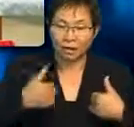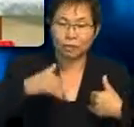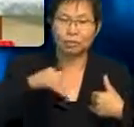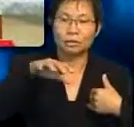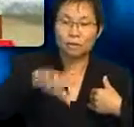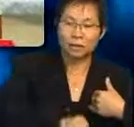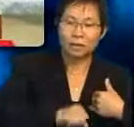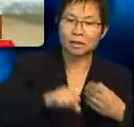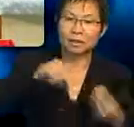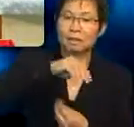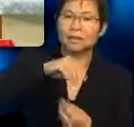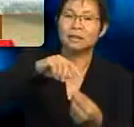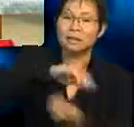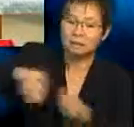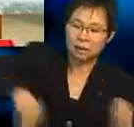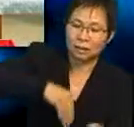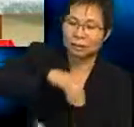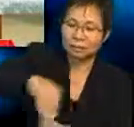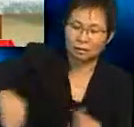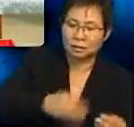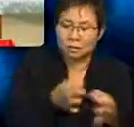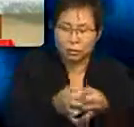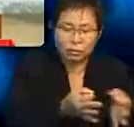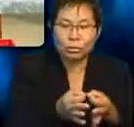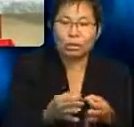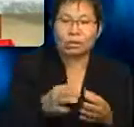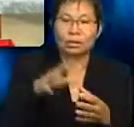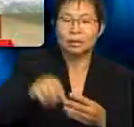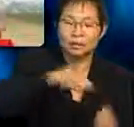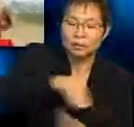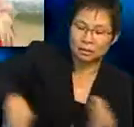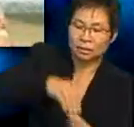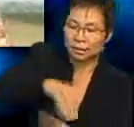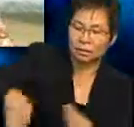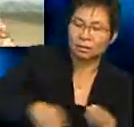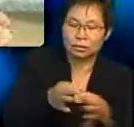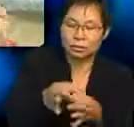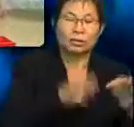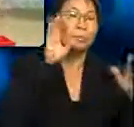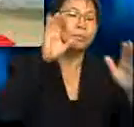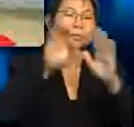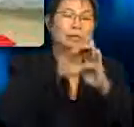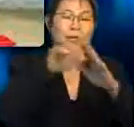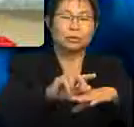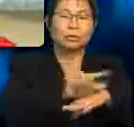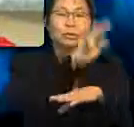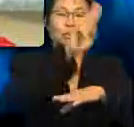And you have to take turns to describe the